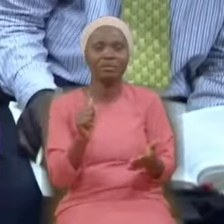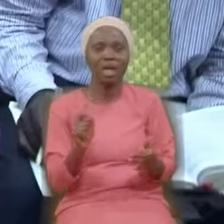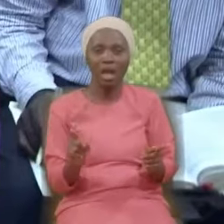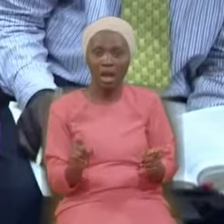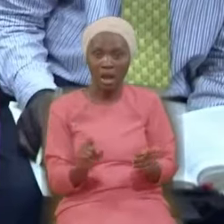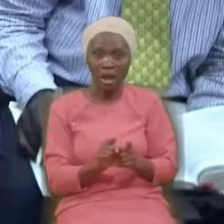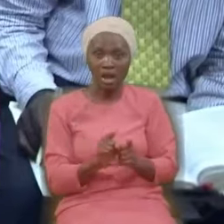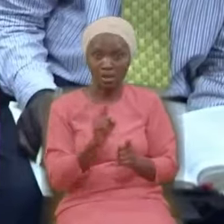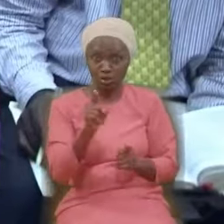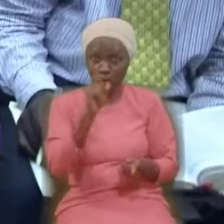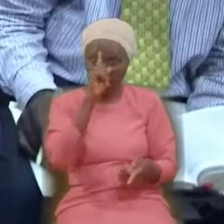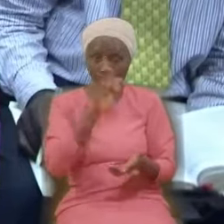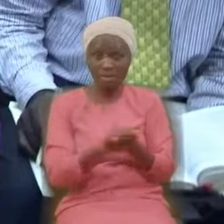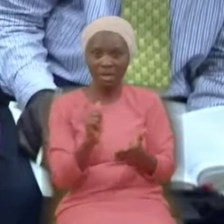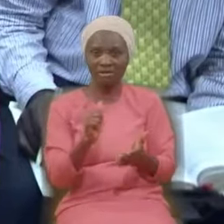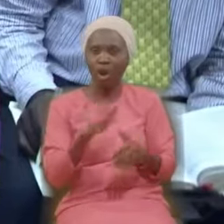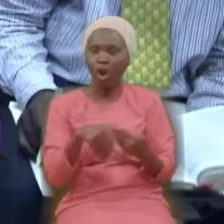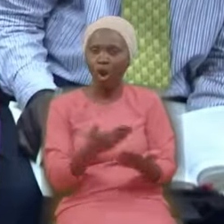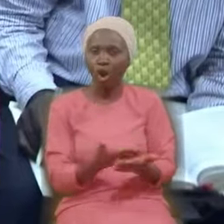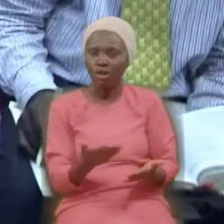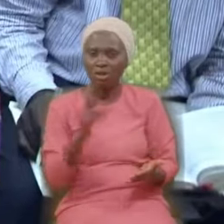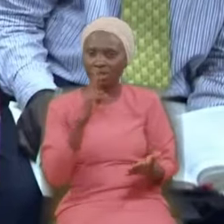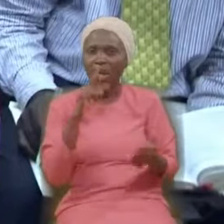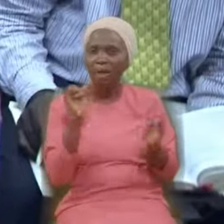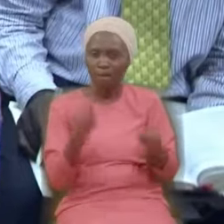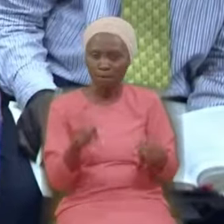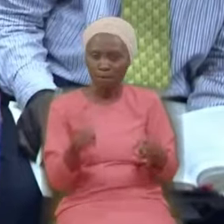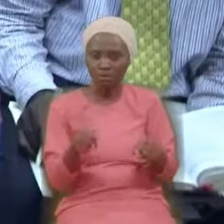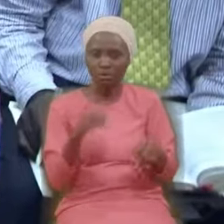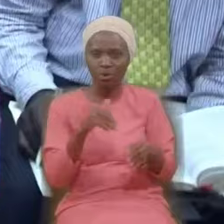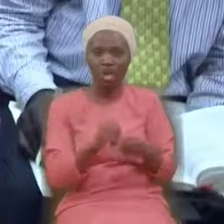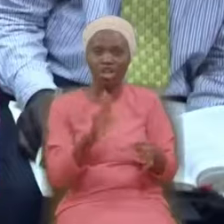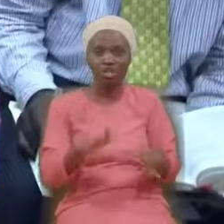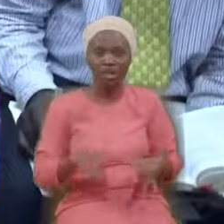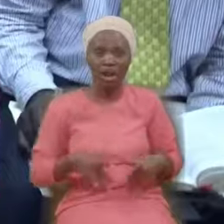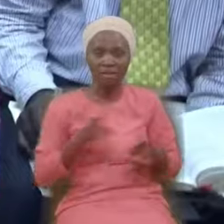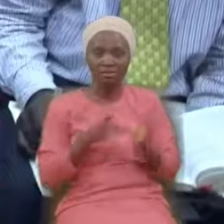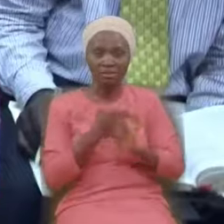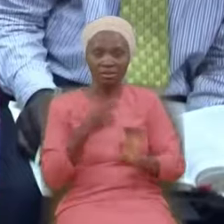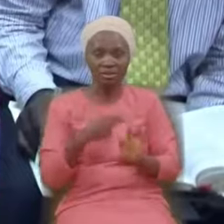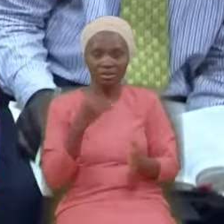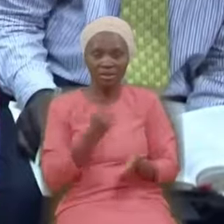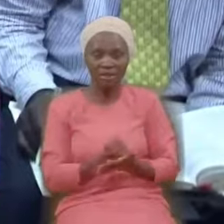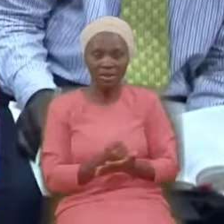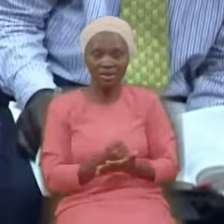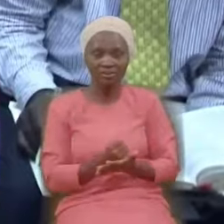you believe, all things are possible in your life in Jesus' name.